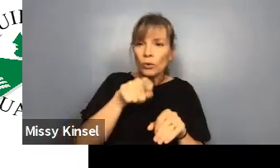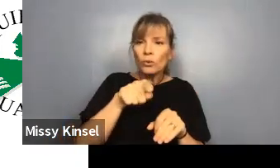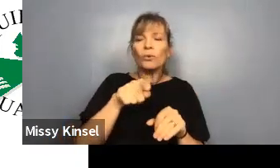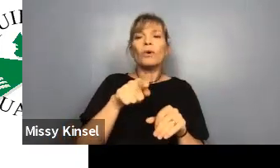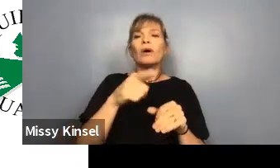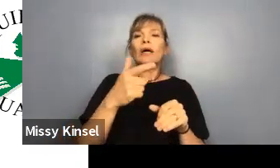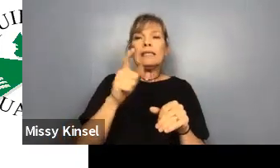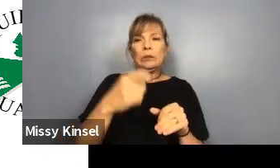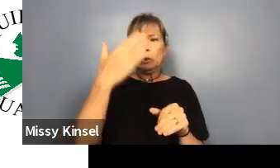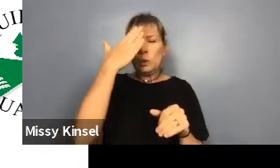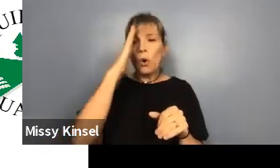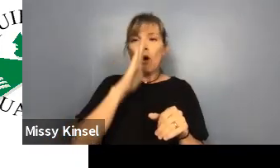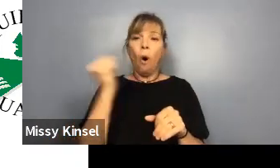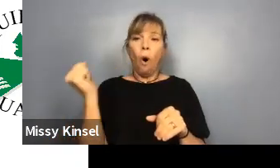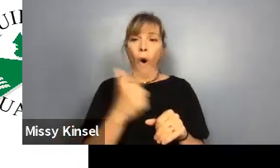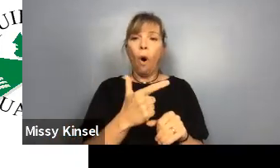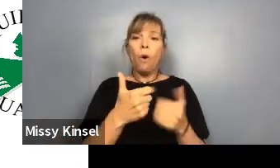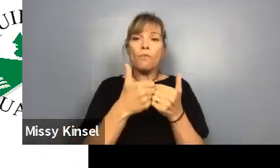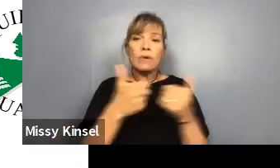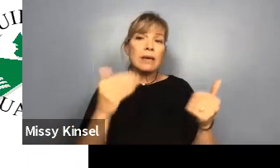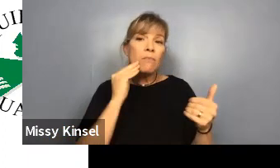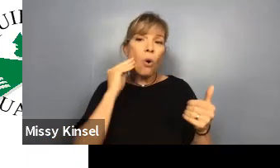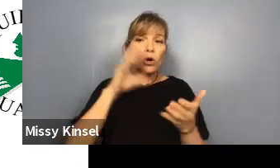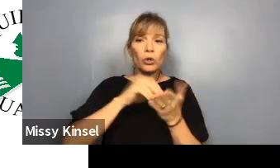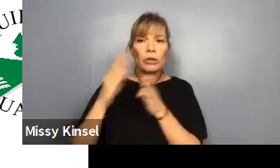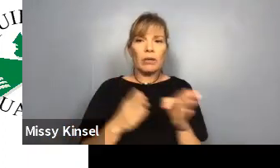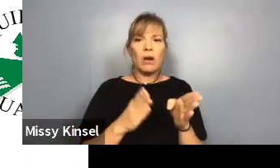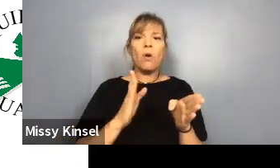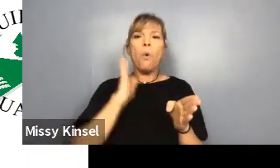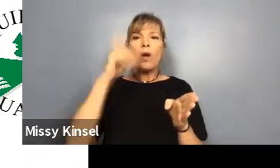learning plan is going to look a little bit different. And I think one of the